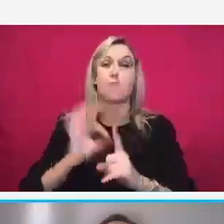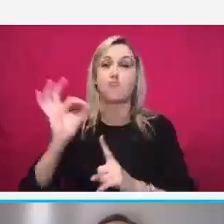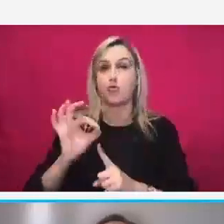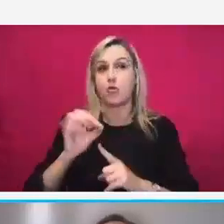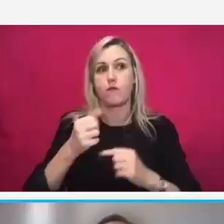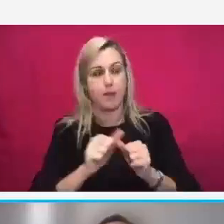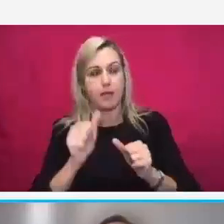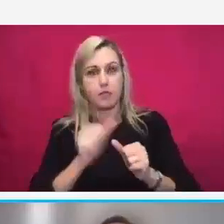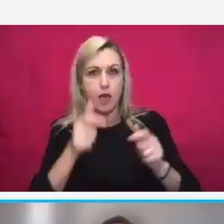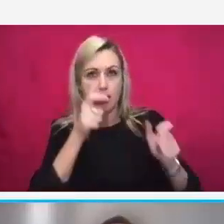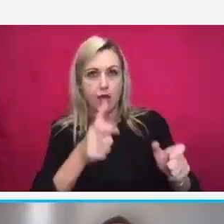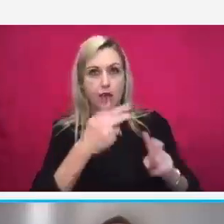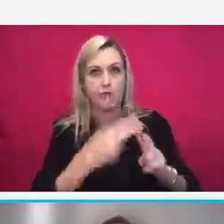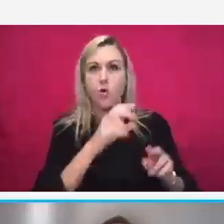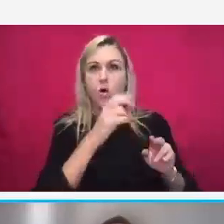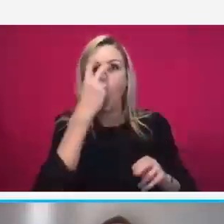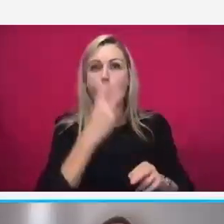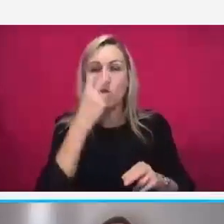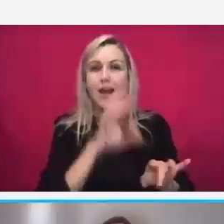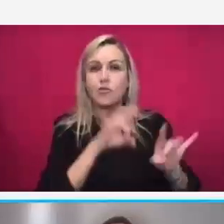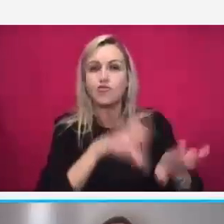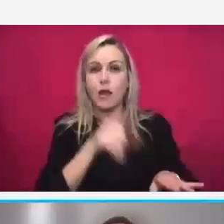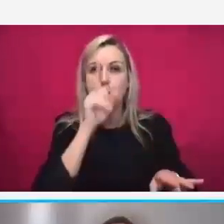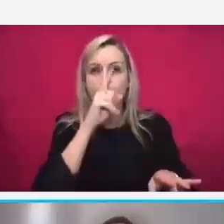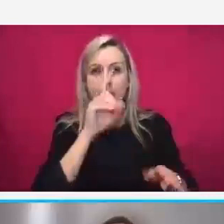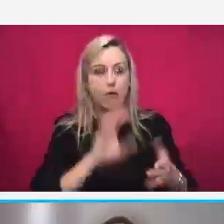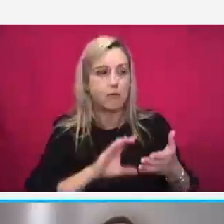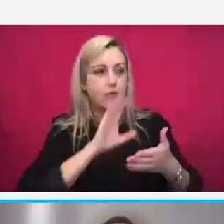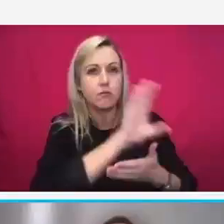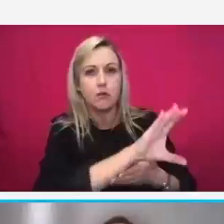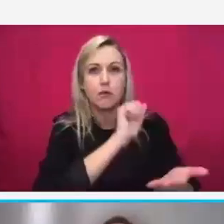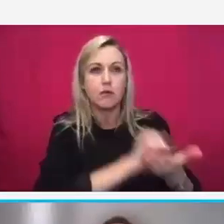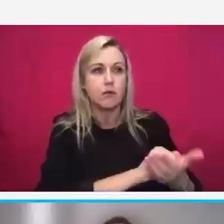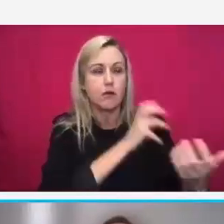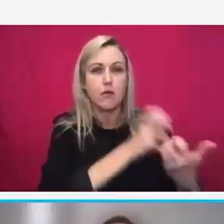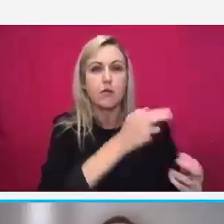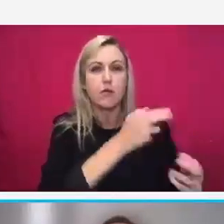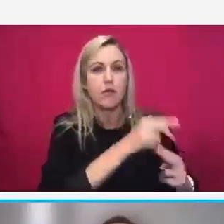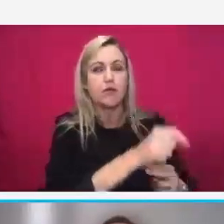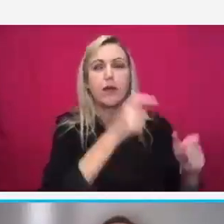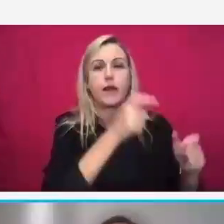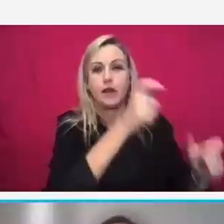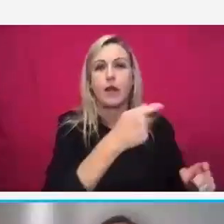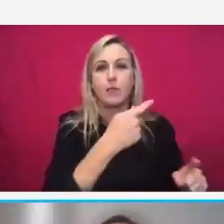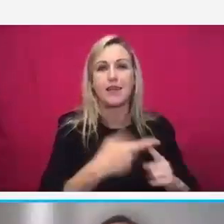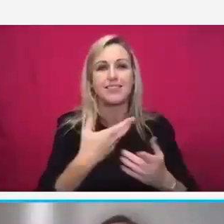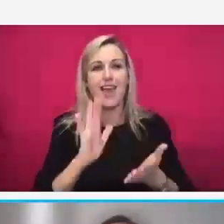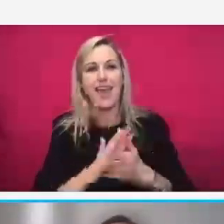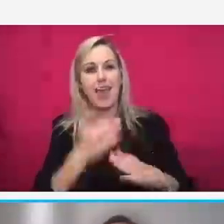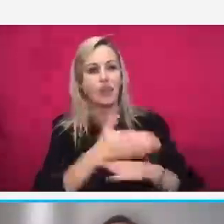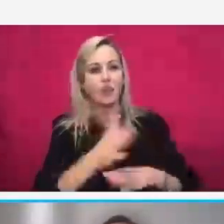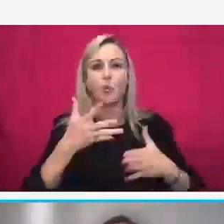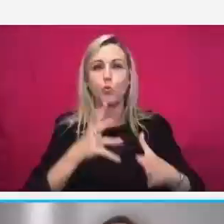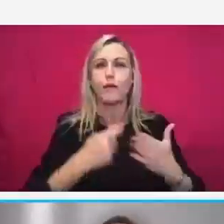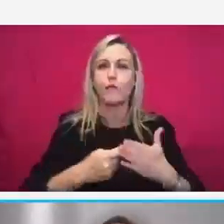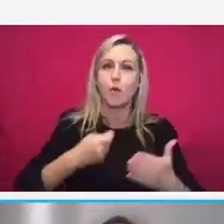care that older Australians receive through some fundamental changes to funding, as well as modernising the payment platform